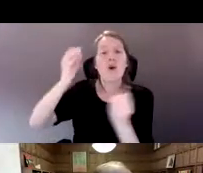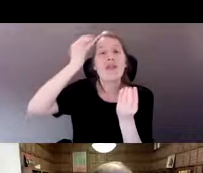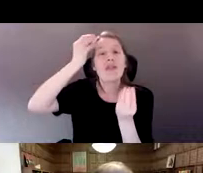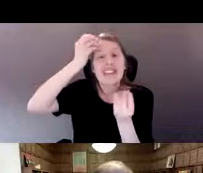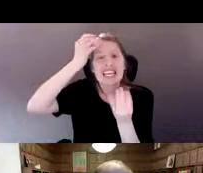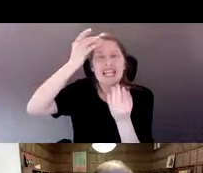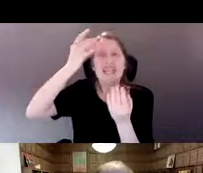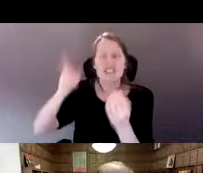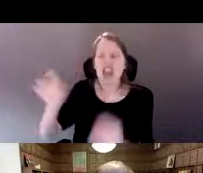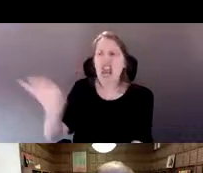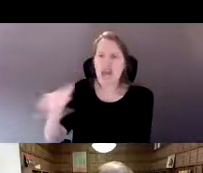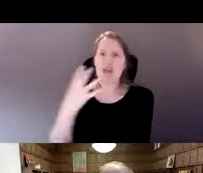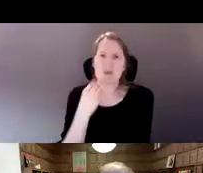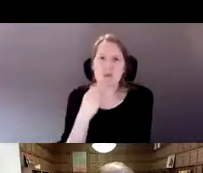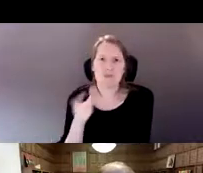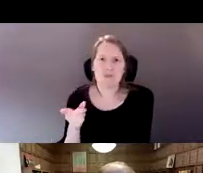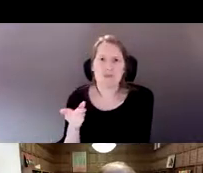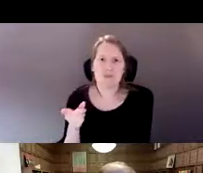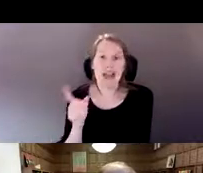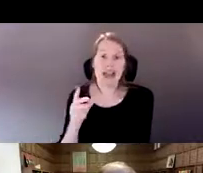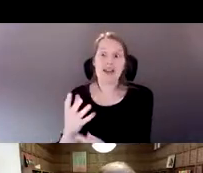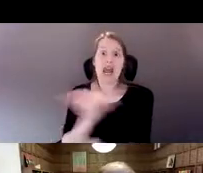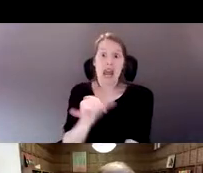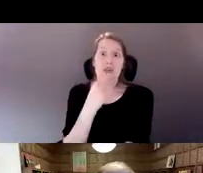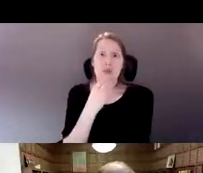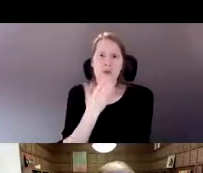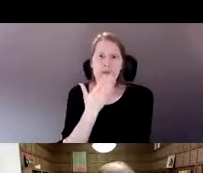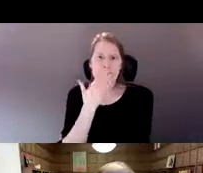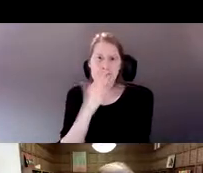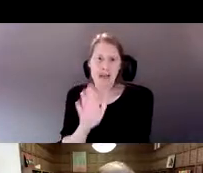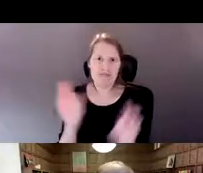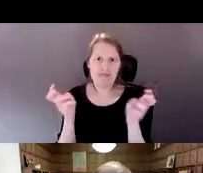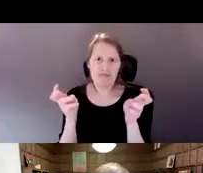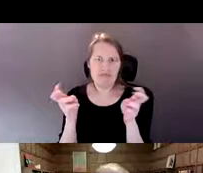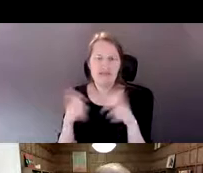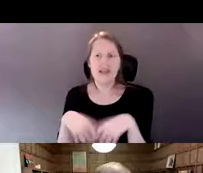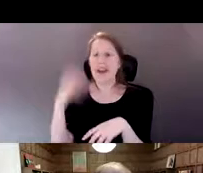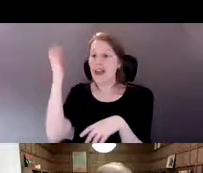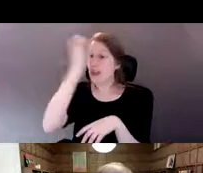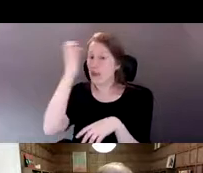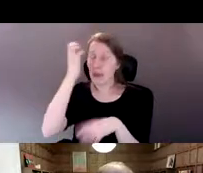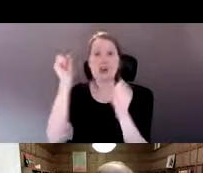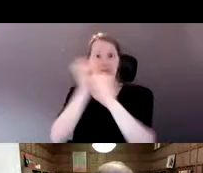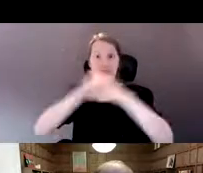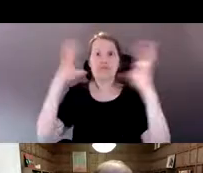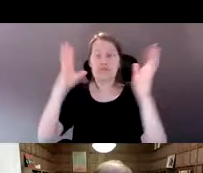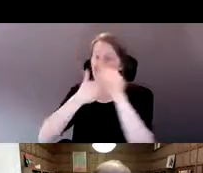So the Nazis succeeded in making much of Europe think with and against